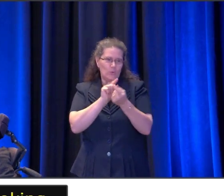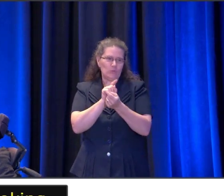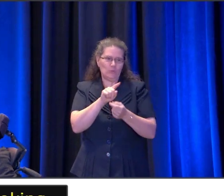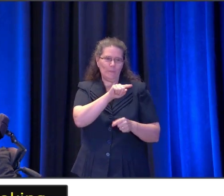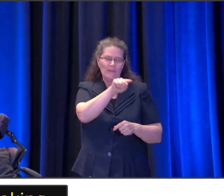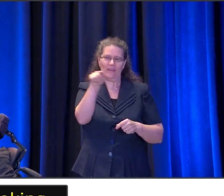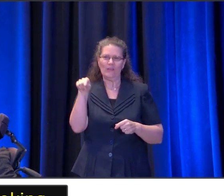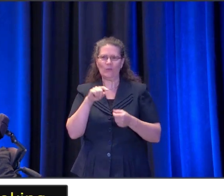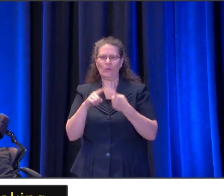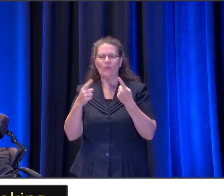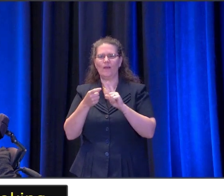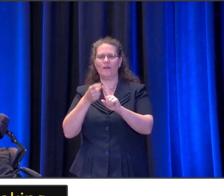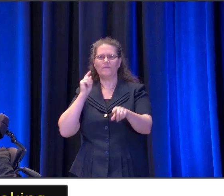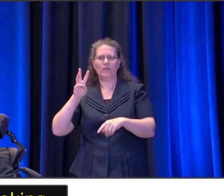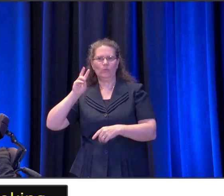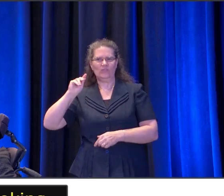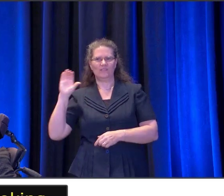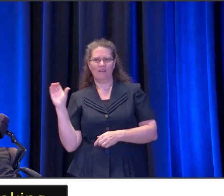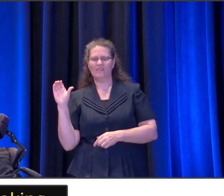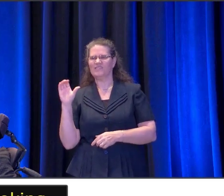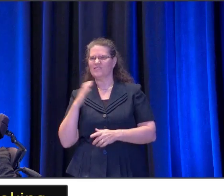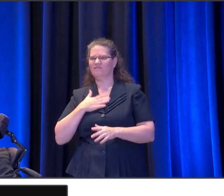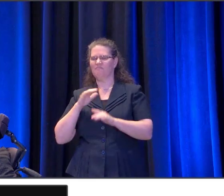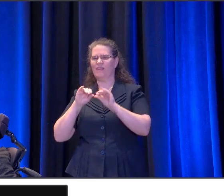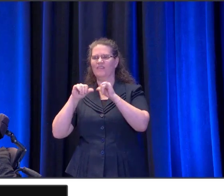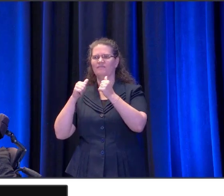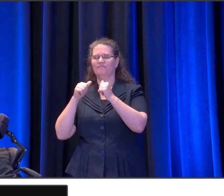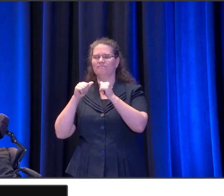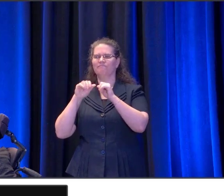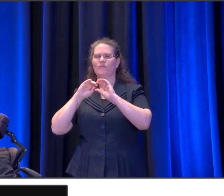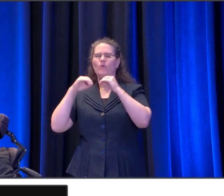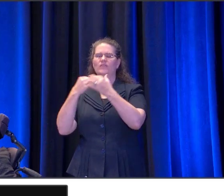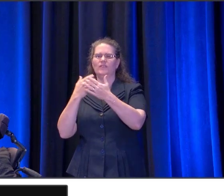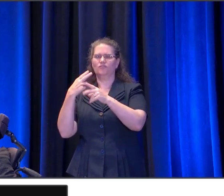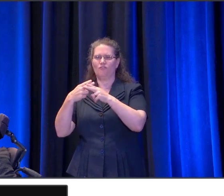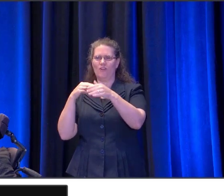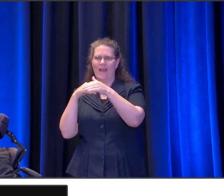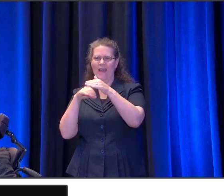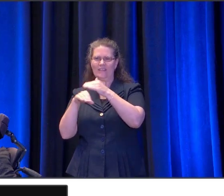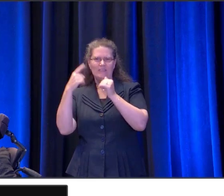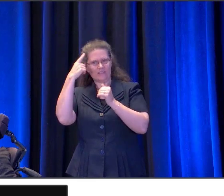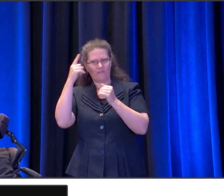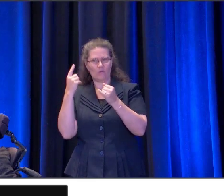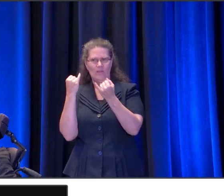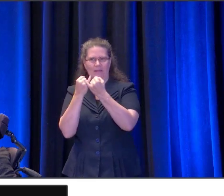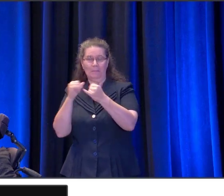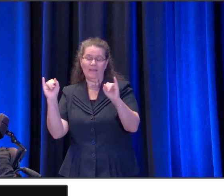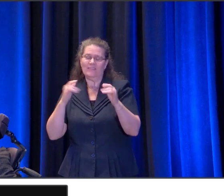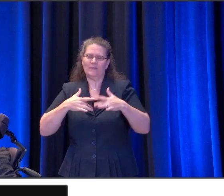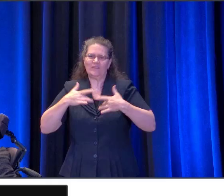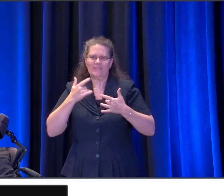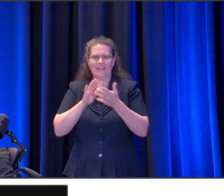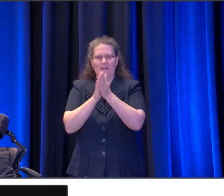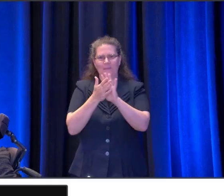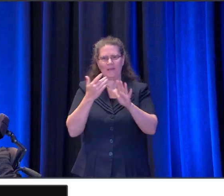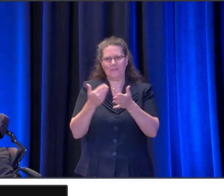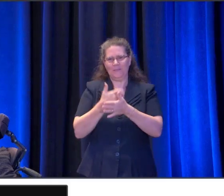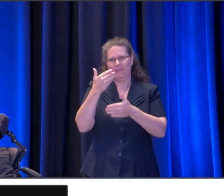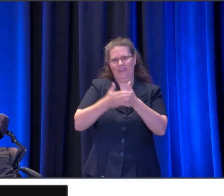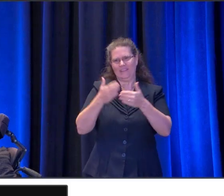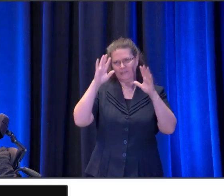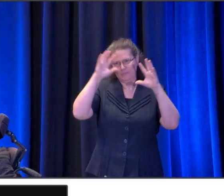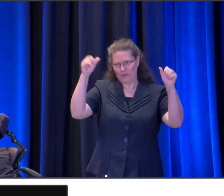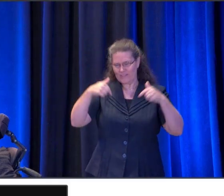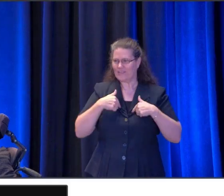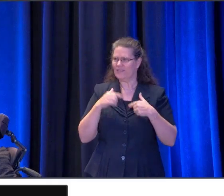Wisconsin, of the center called Access to Independence. Really excited to get started as your next president and co-lead this organization